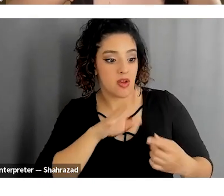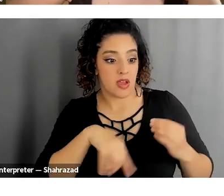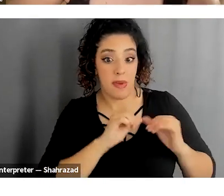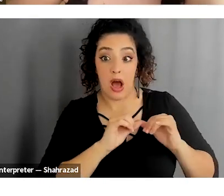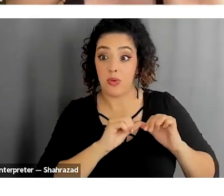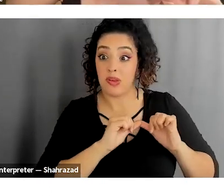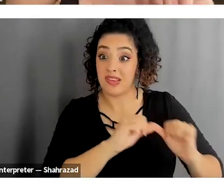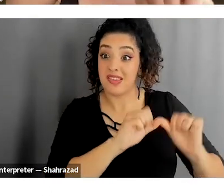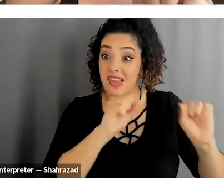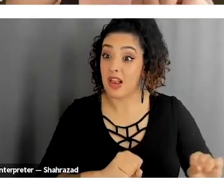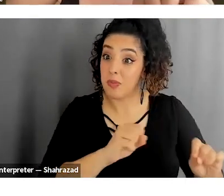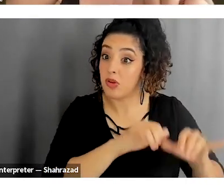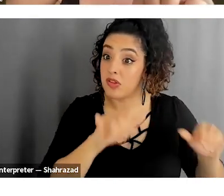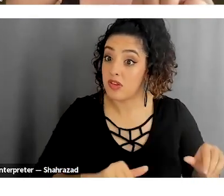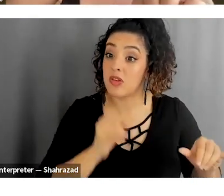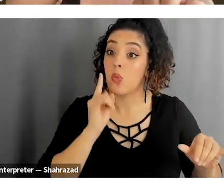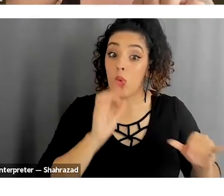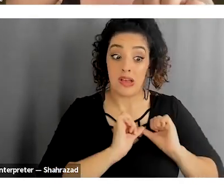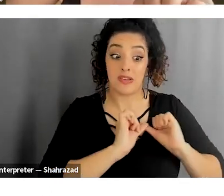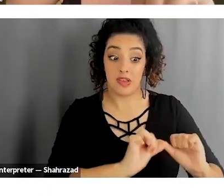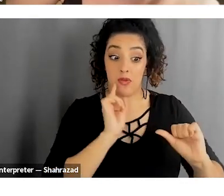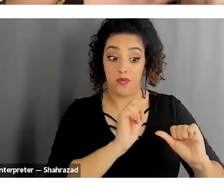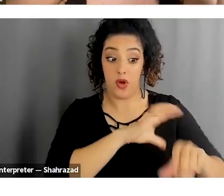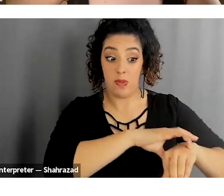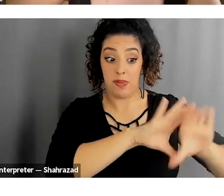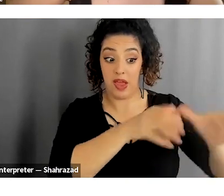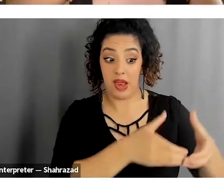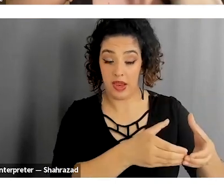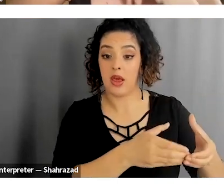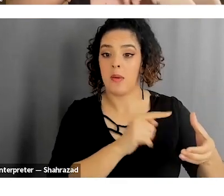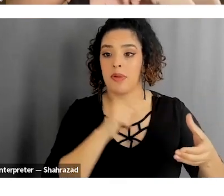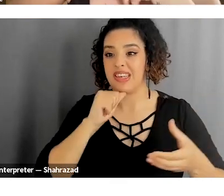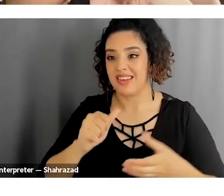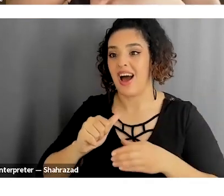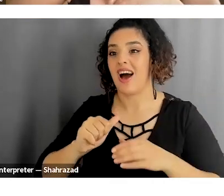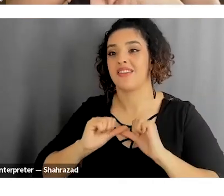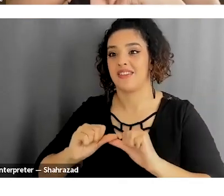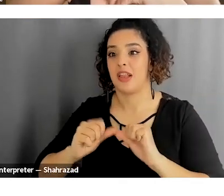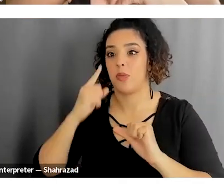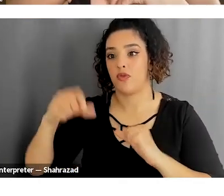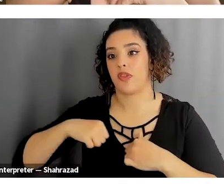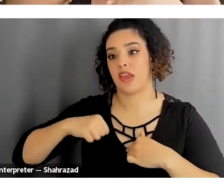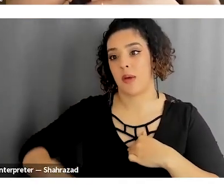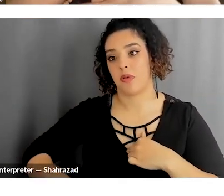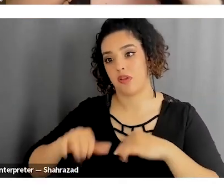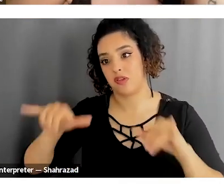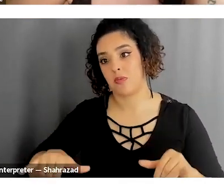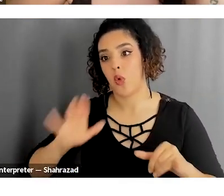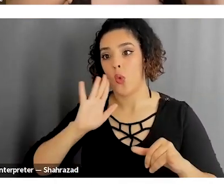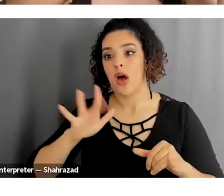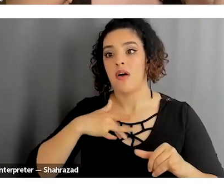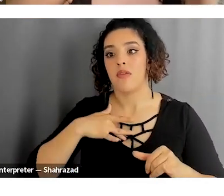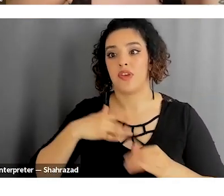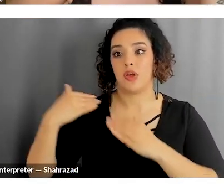the planet, but unsustainable within a capitalistic system, it's a toll on us. It's a toll on our bodies, on our